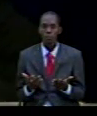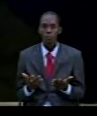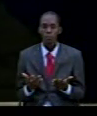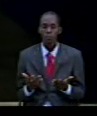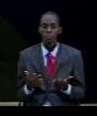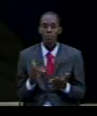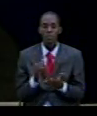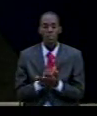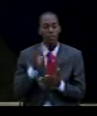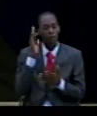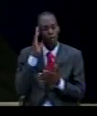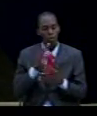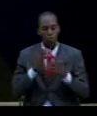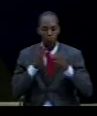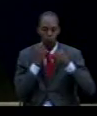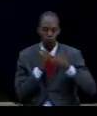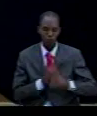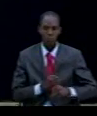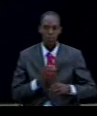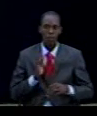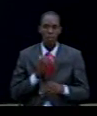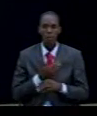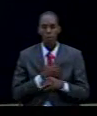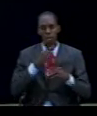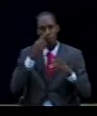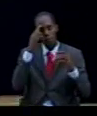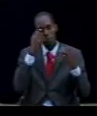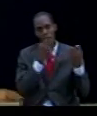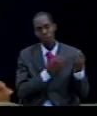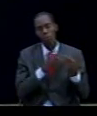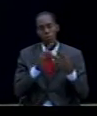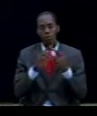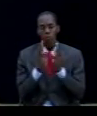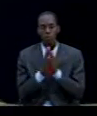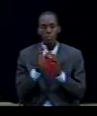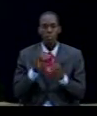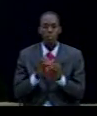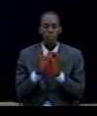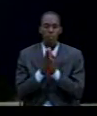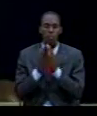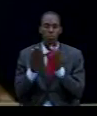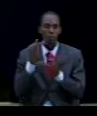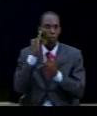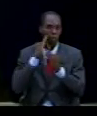strengthen our faith to pray. In Isaiah chapter